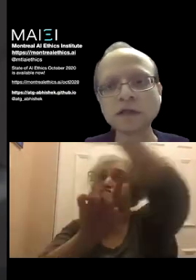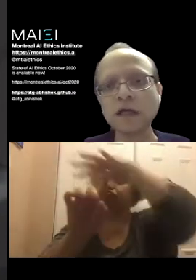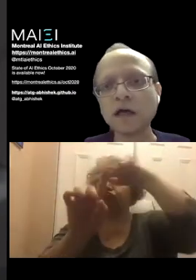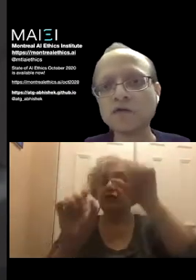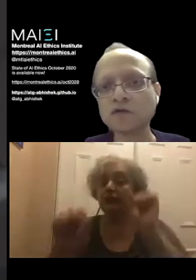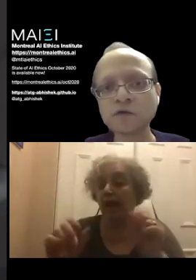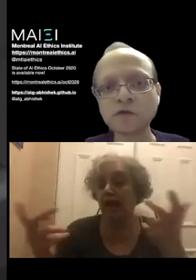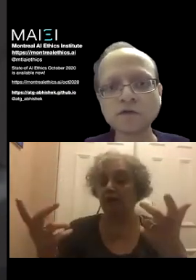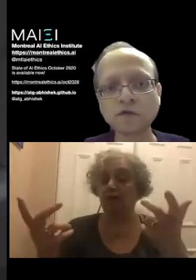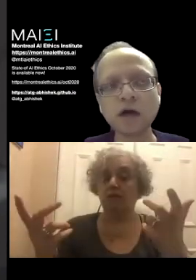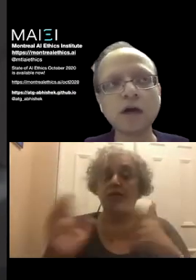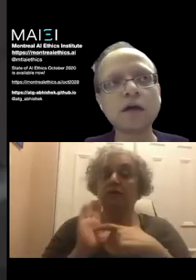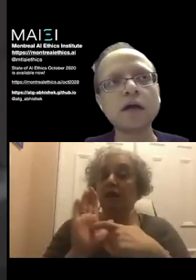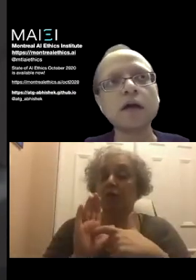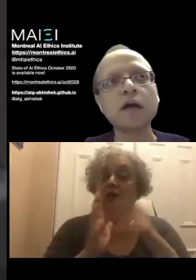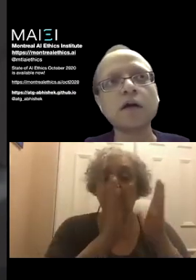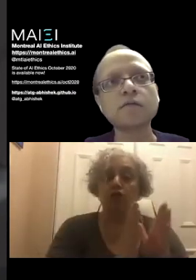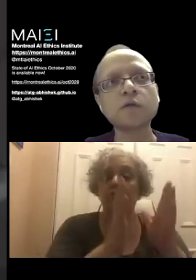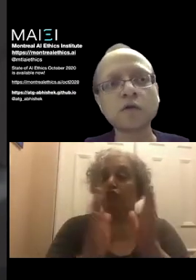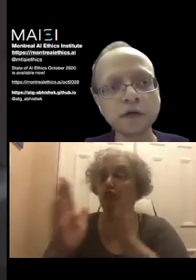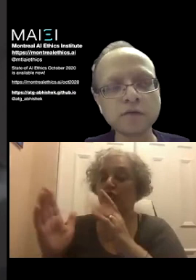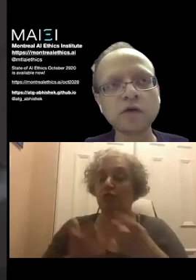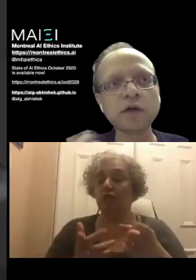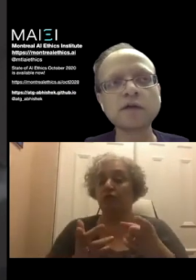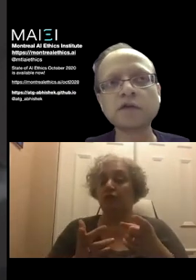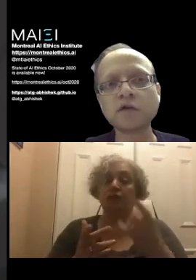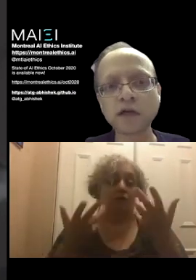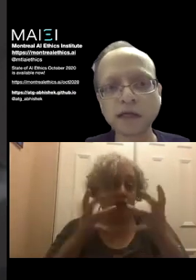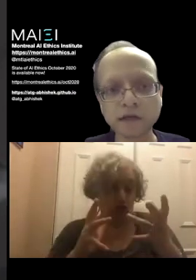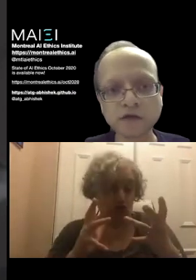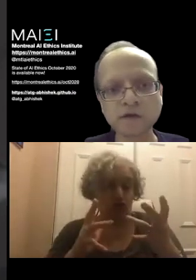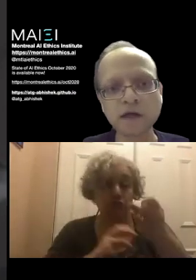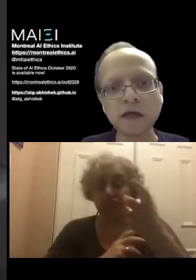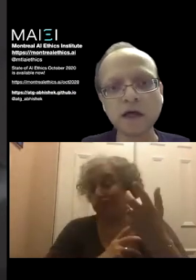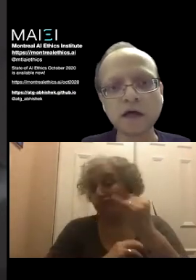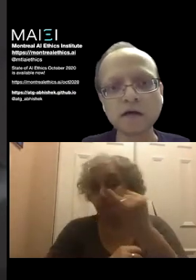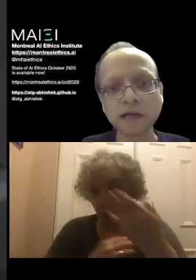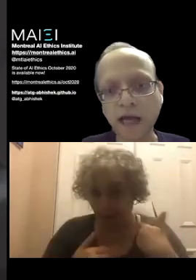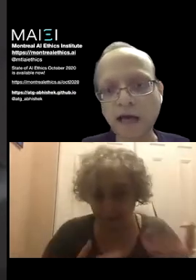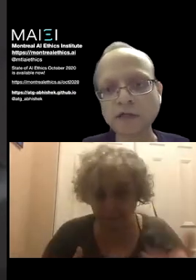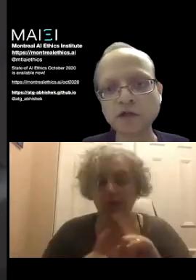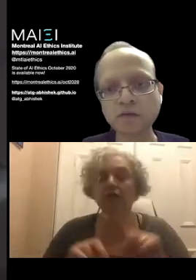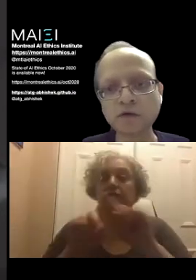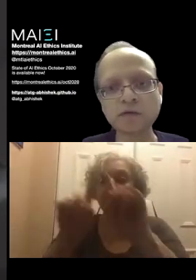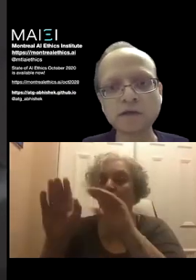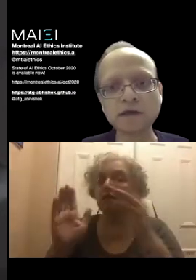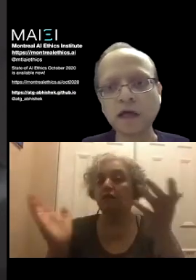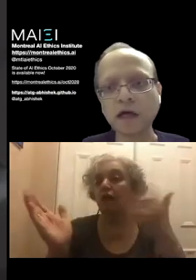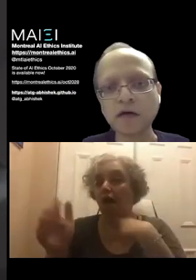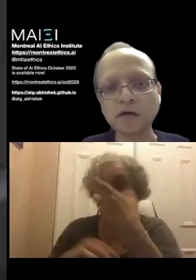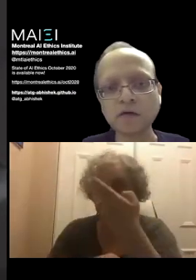level, for those of us who are already employed in different organizations that have HR